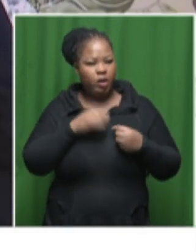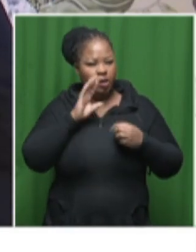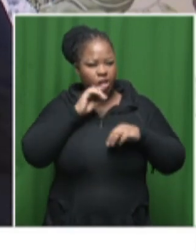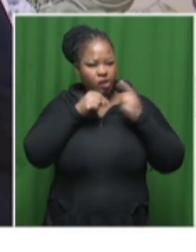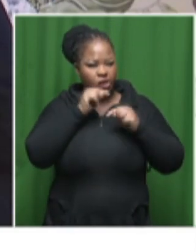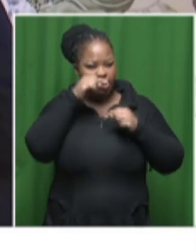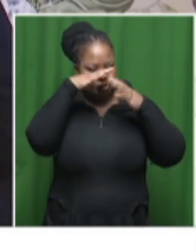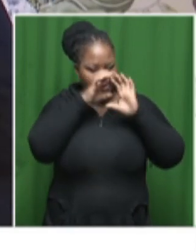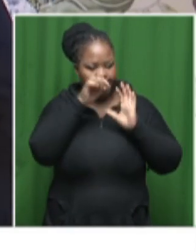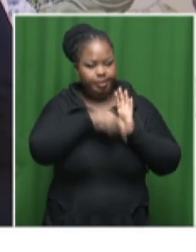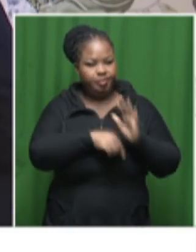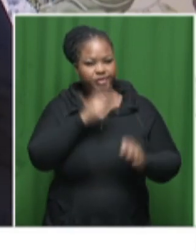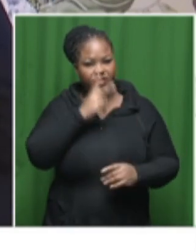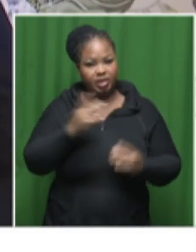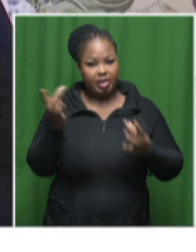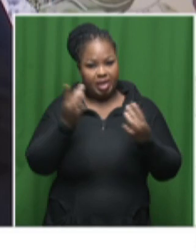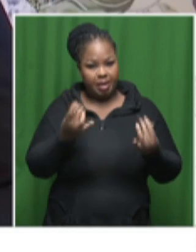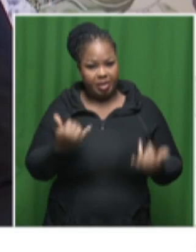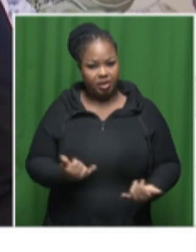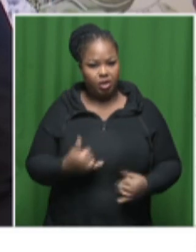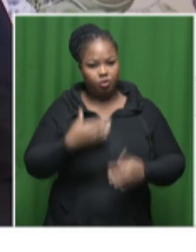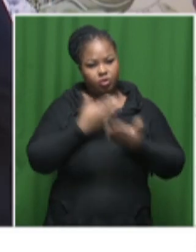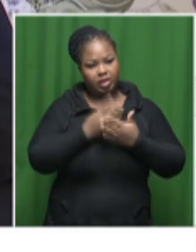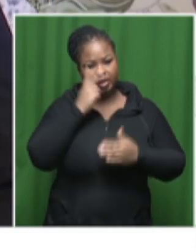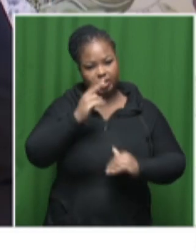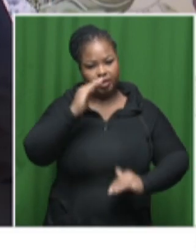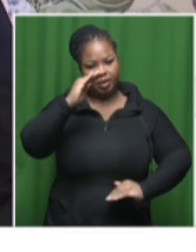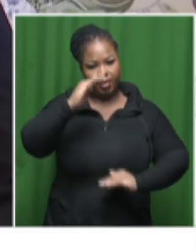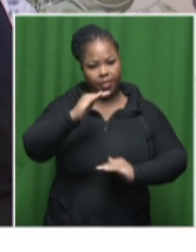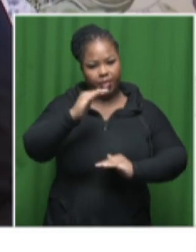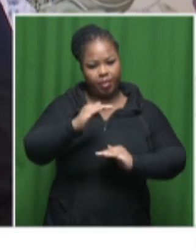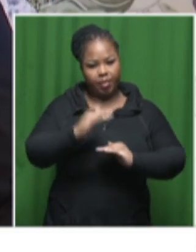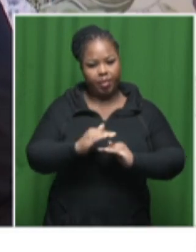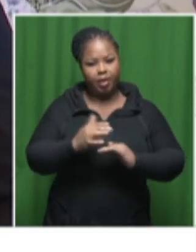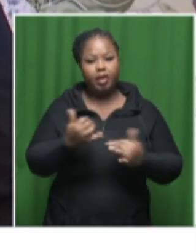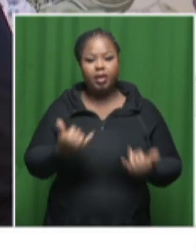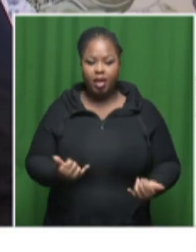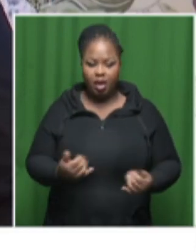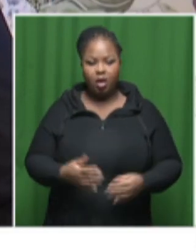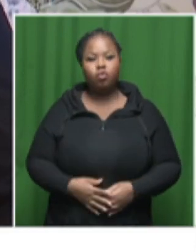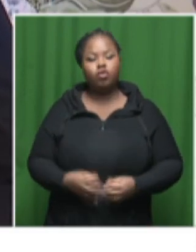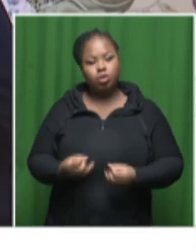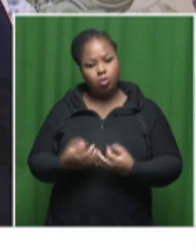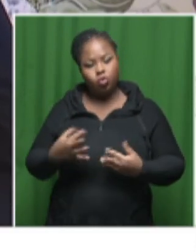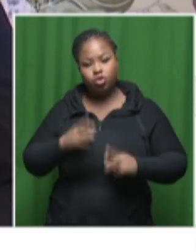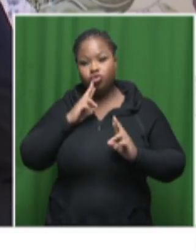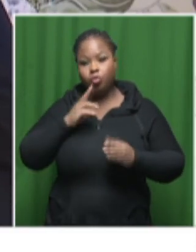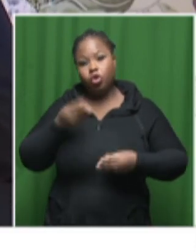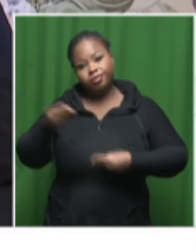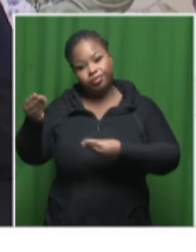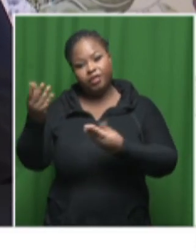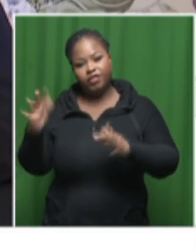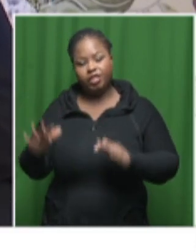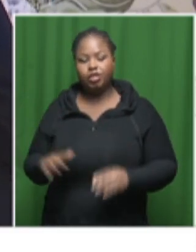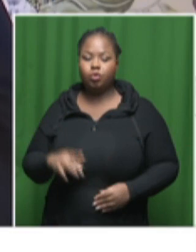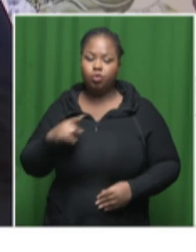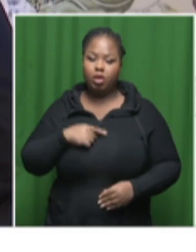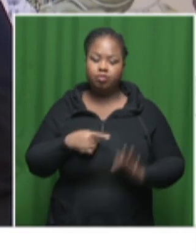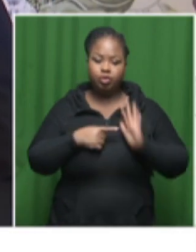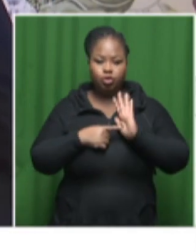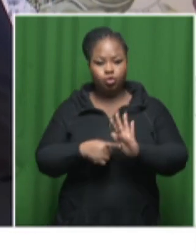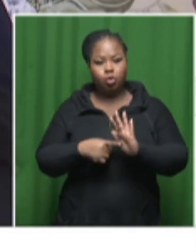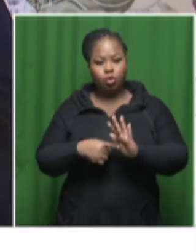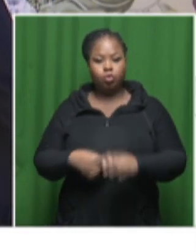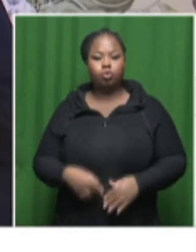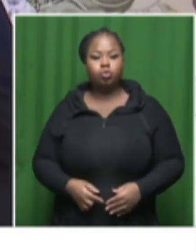you look at the stats now, you can see that indeed they are beginning to receive a number of these reports, which is a significant